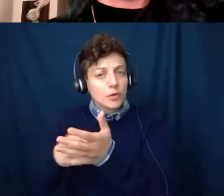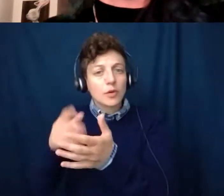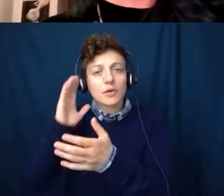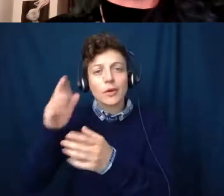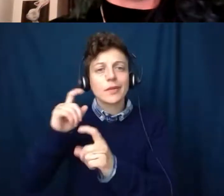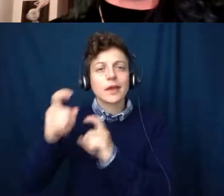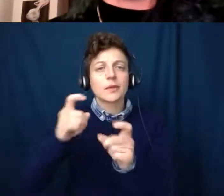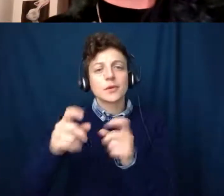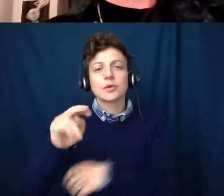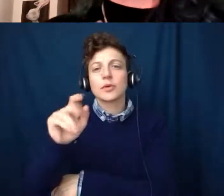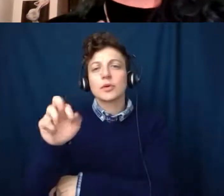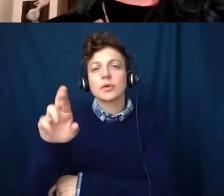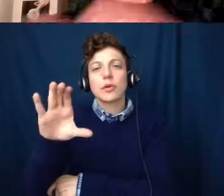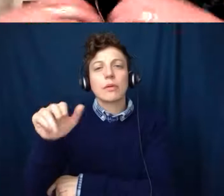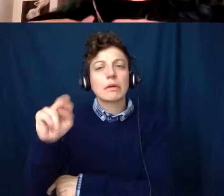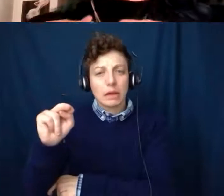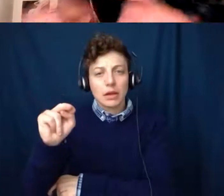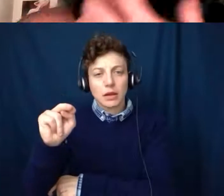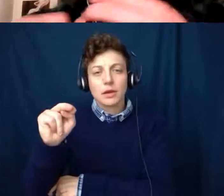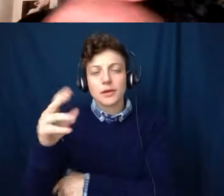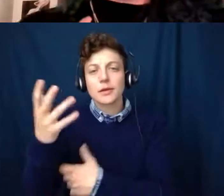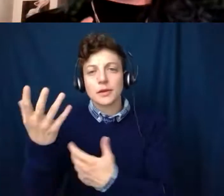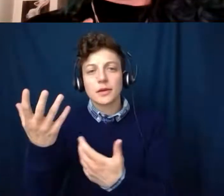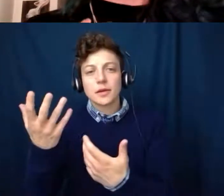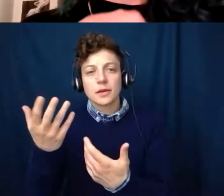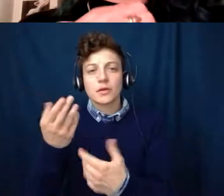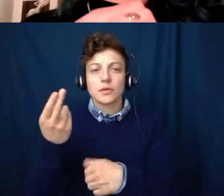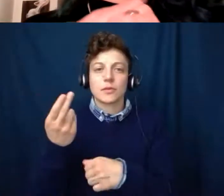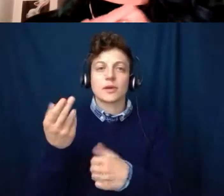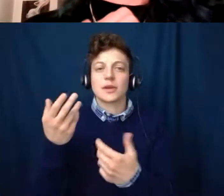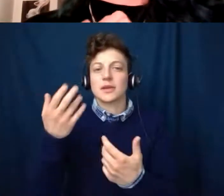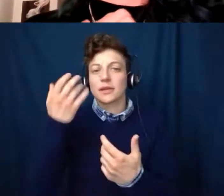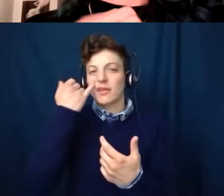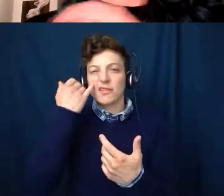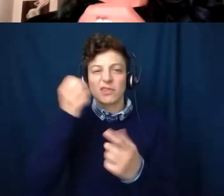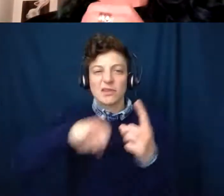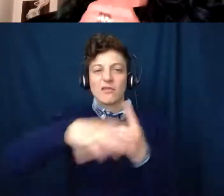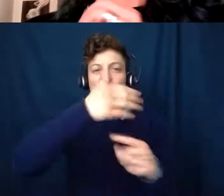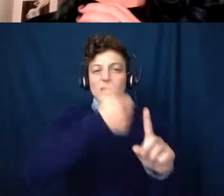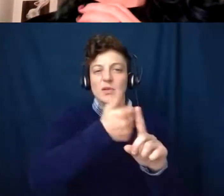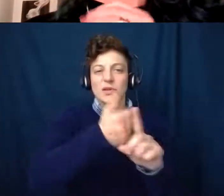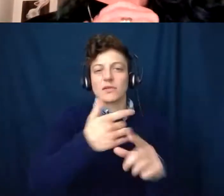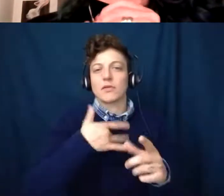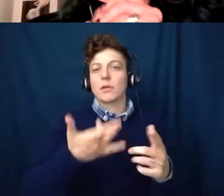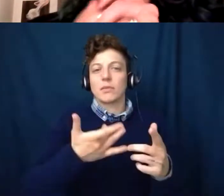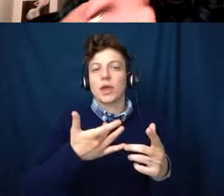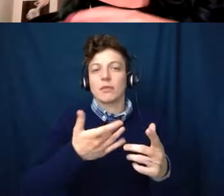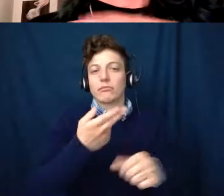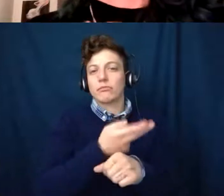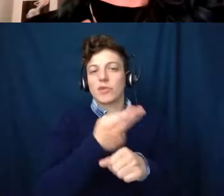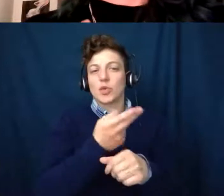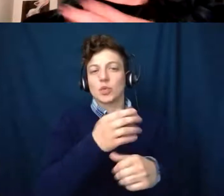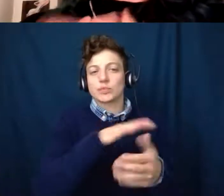in certain high use environments. And I know that there's